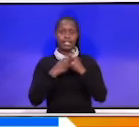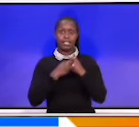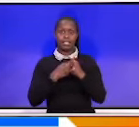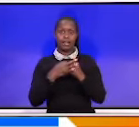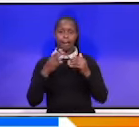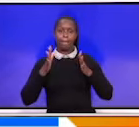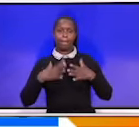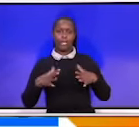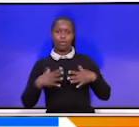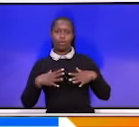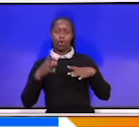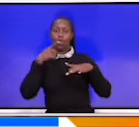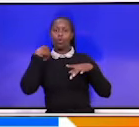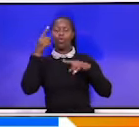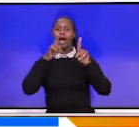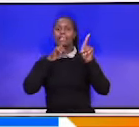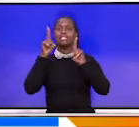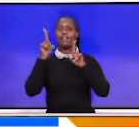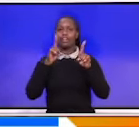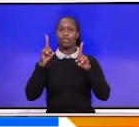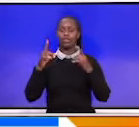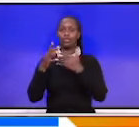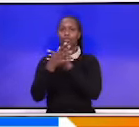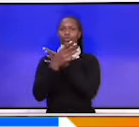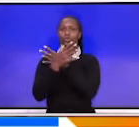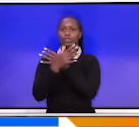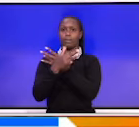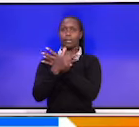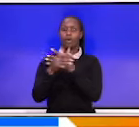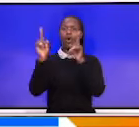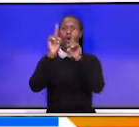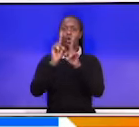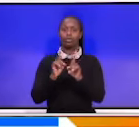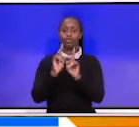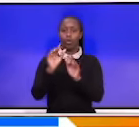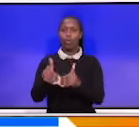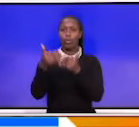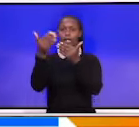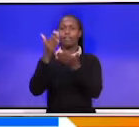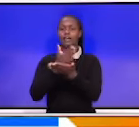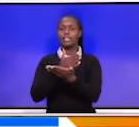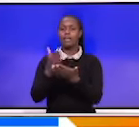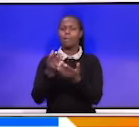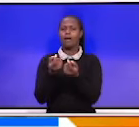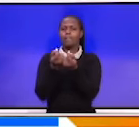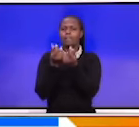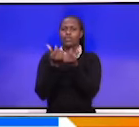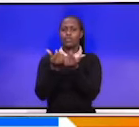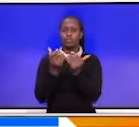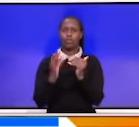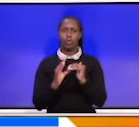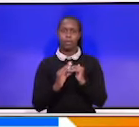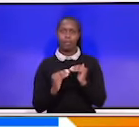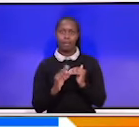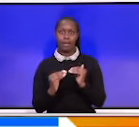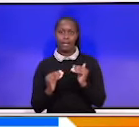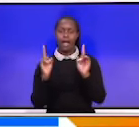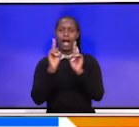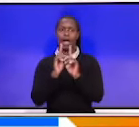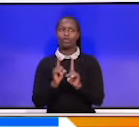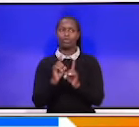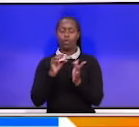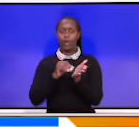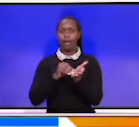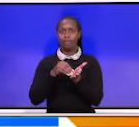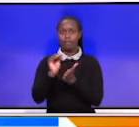Germany. We decided to also give them some few euros, and we have also paid for them air